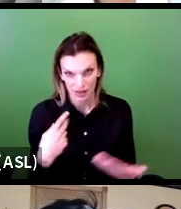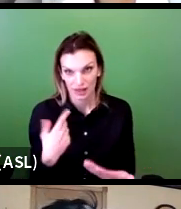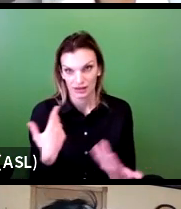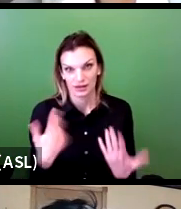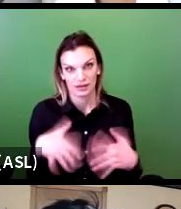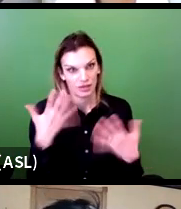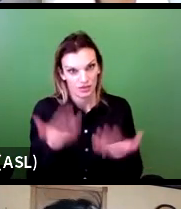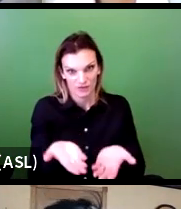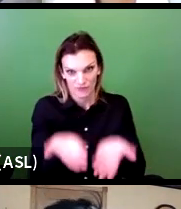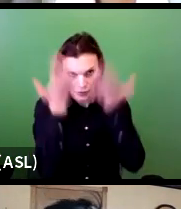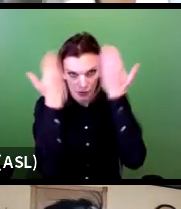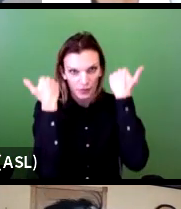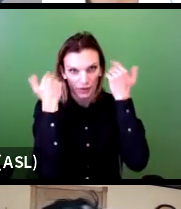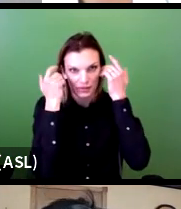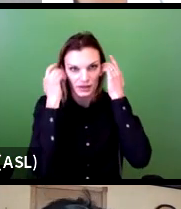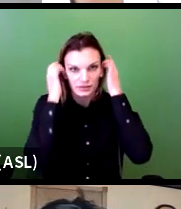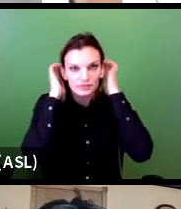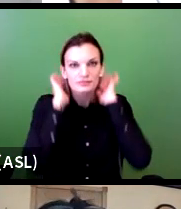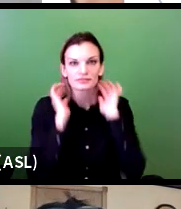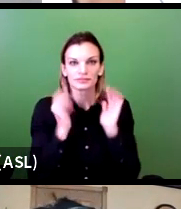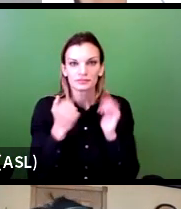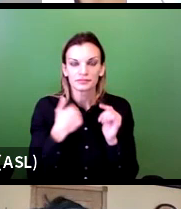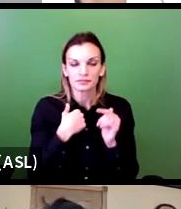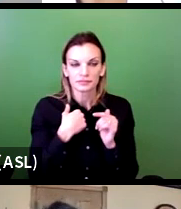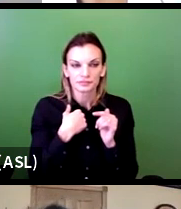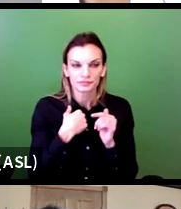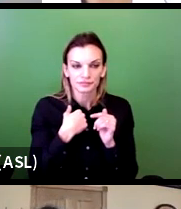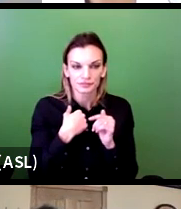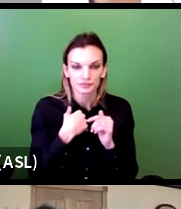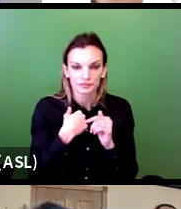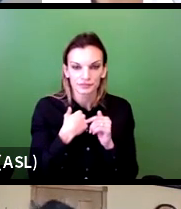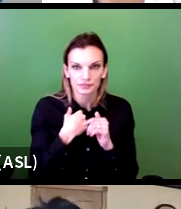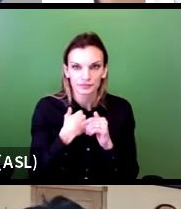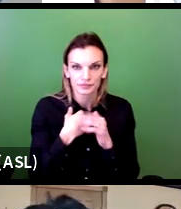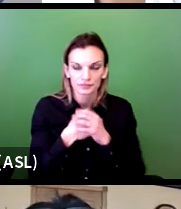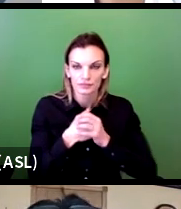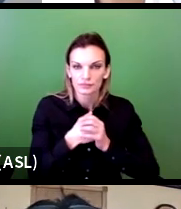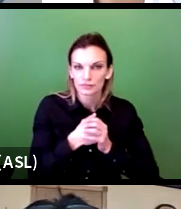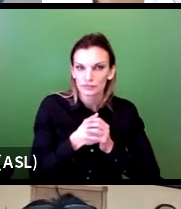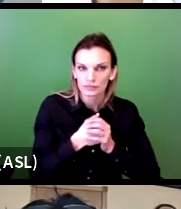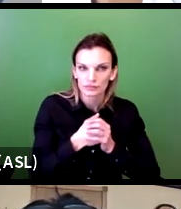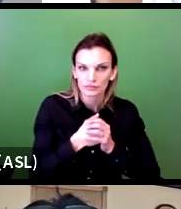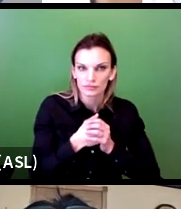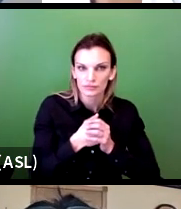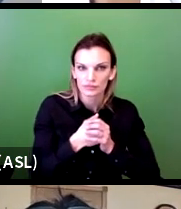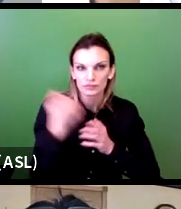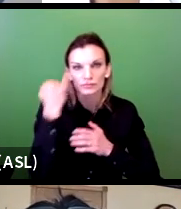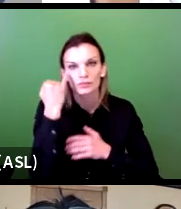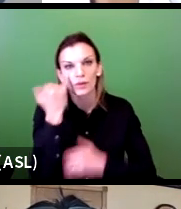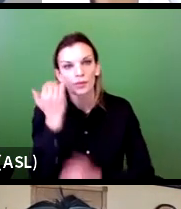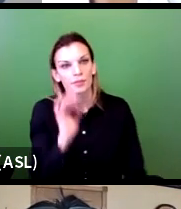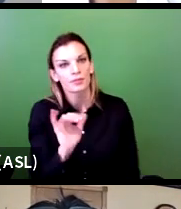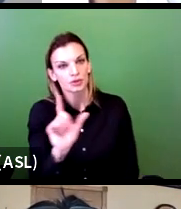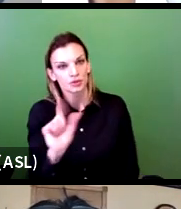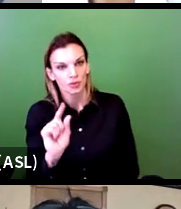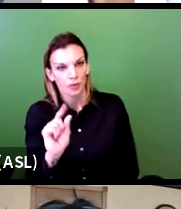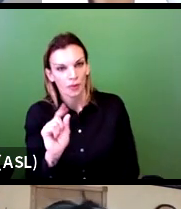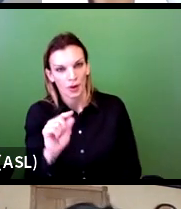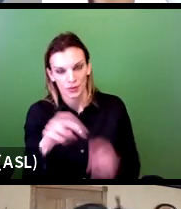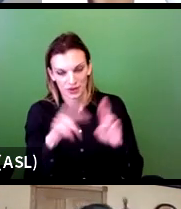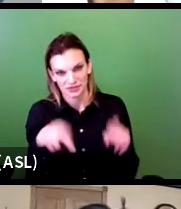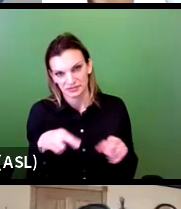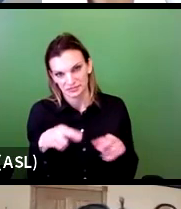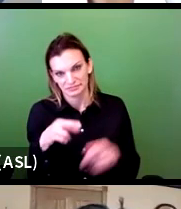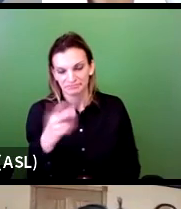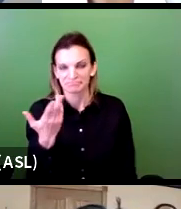that. I think it really volume drives it. If we only get 20 responses, it's pretty